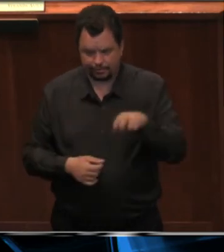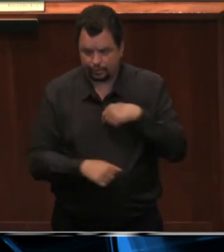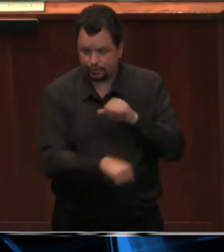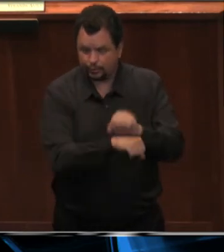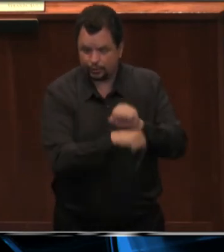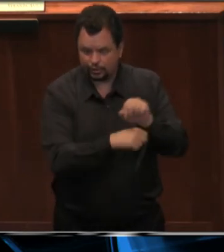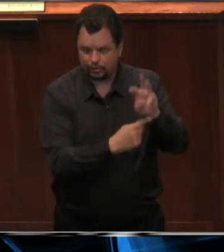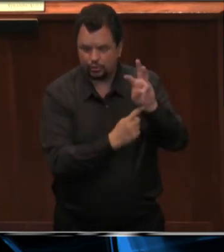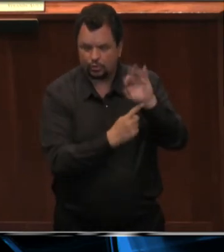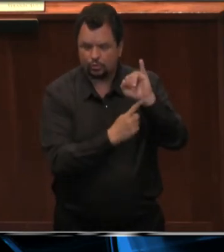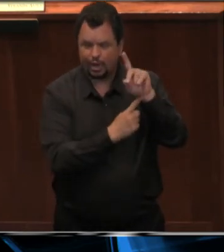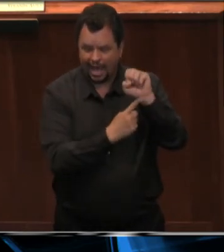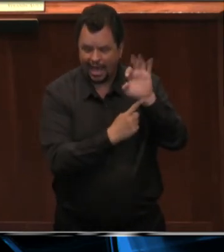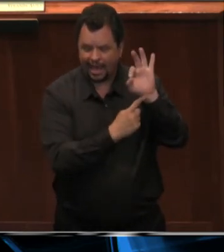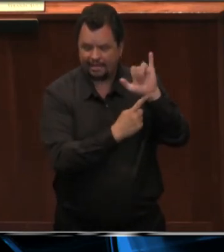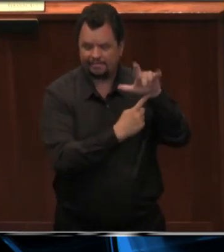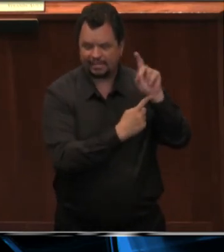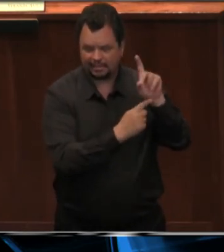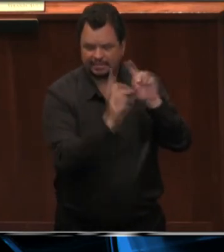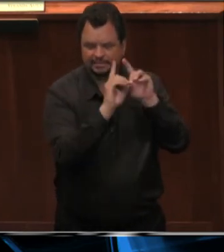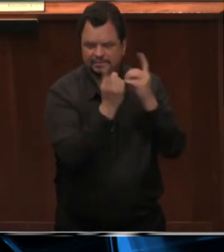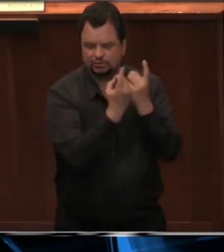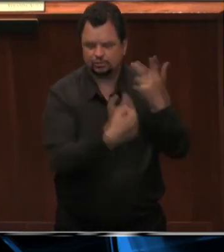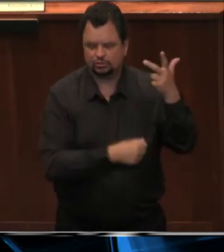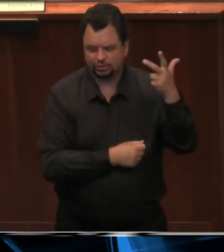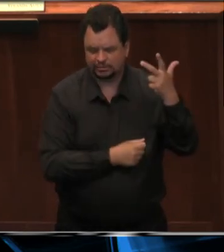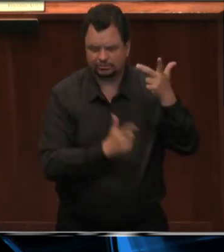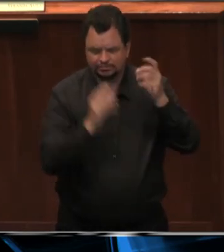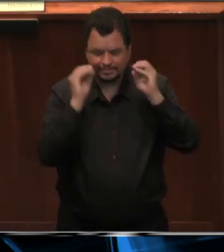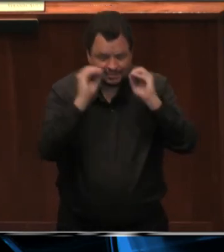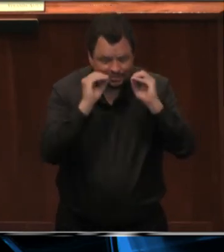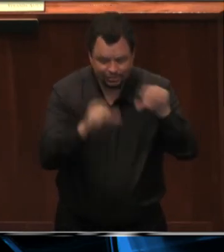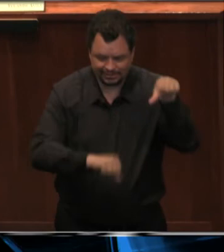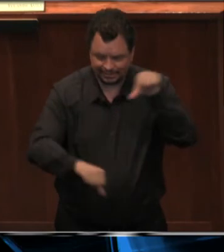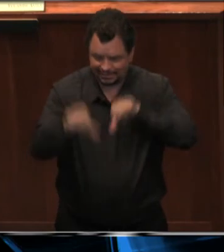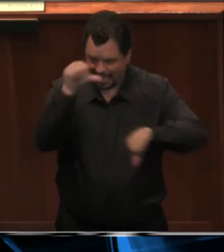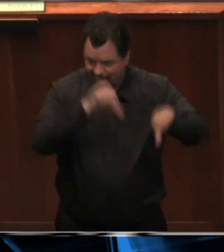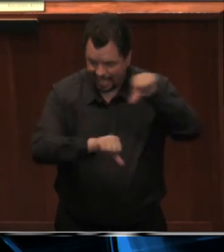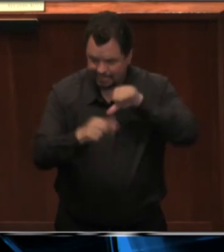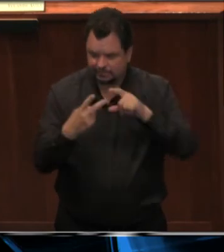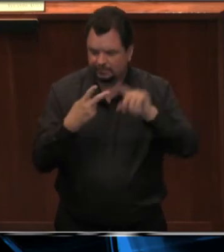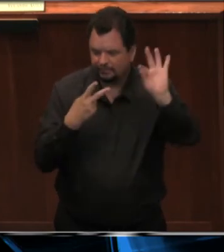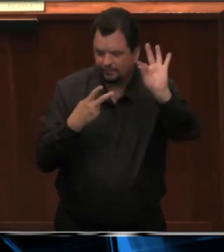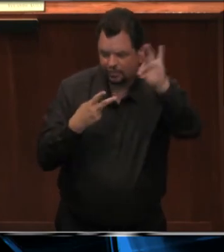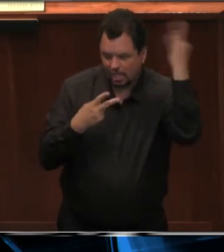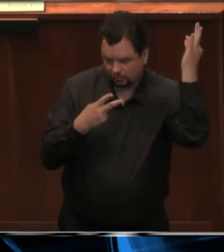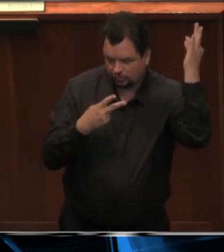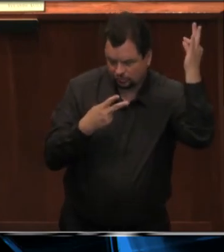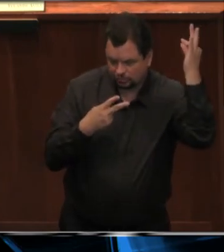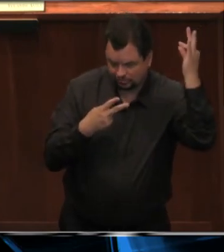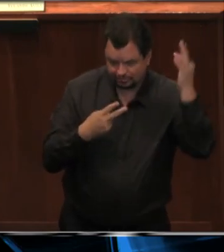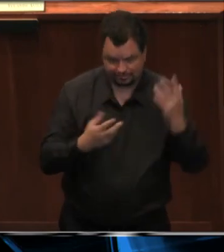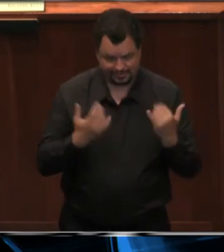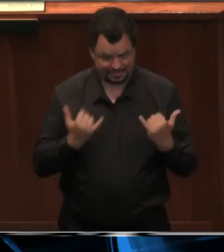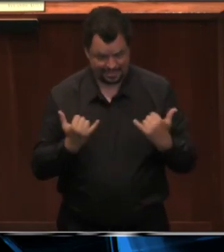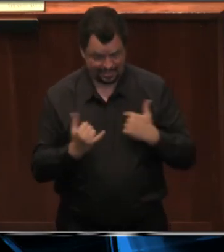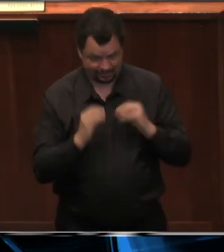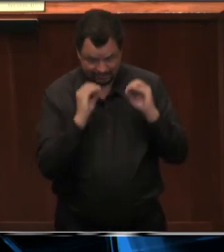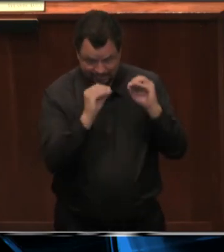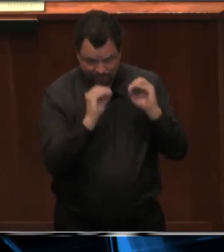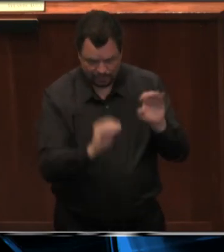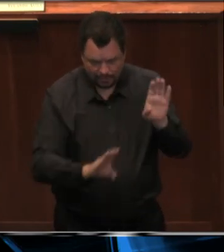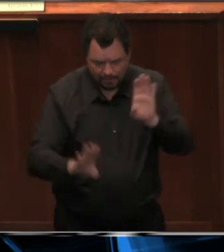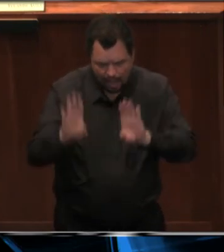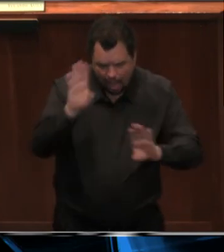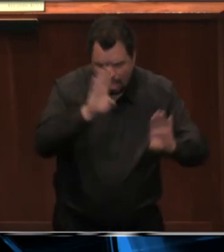French and science. For the past 2 years, I have had the privilege of teaching a course called Biomedical Innovation. One of the units in